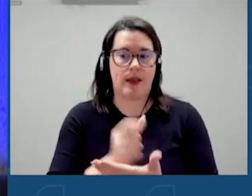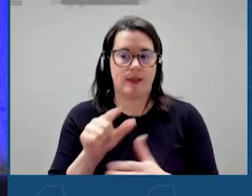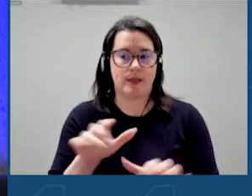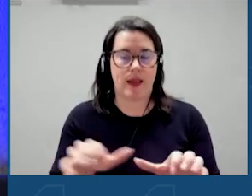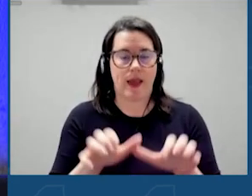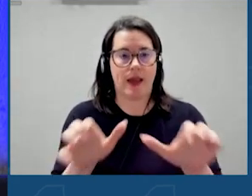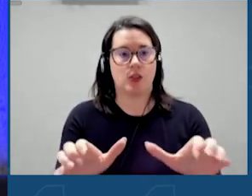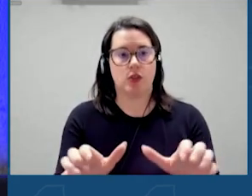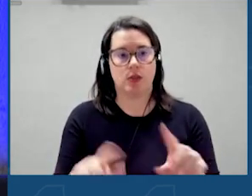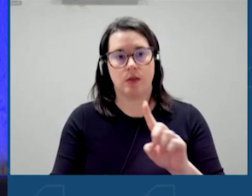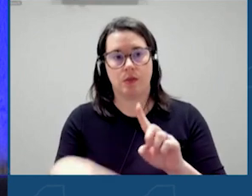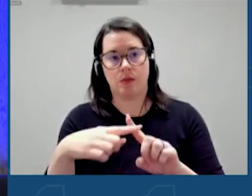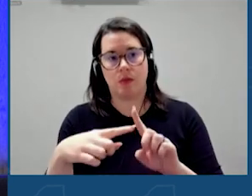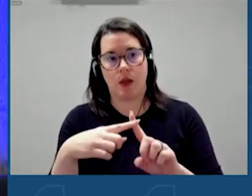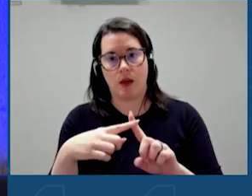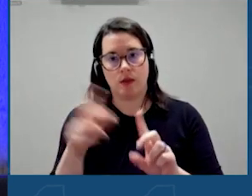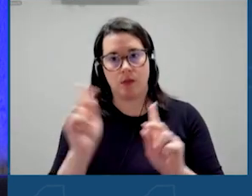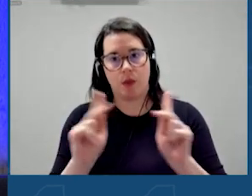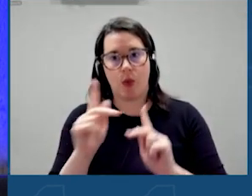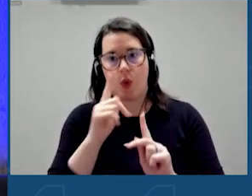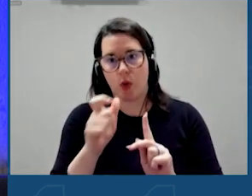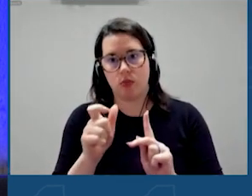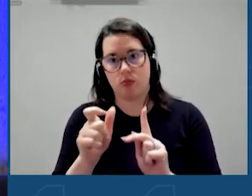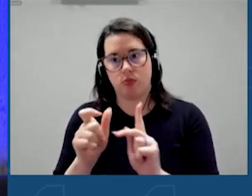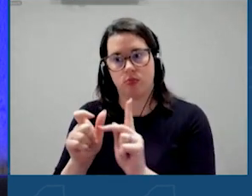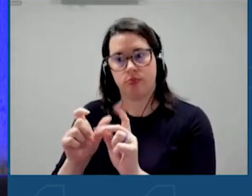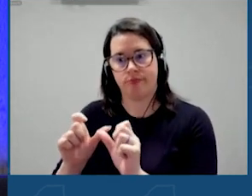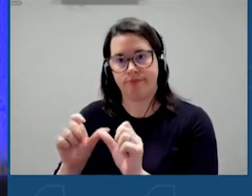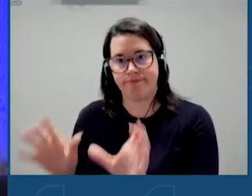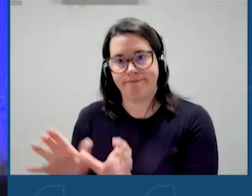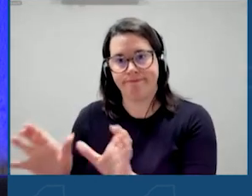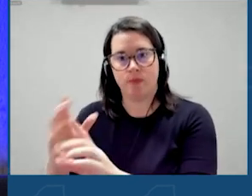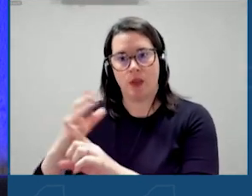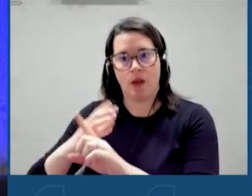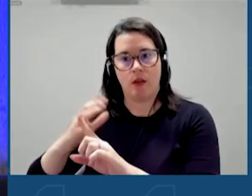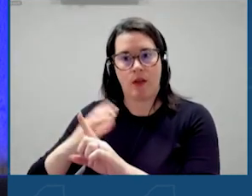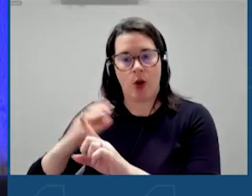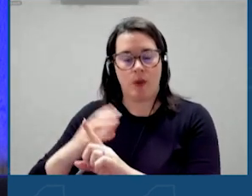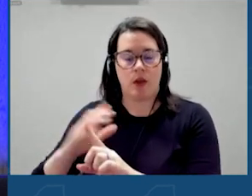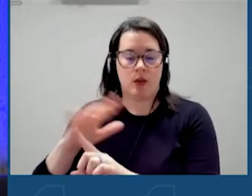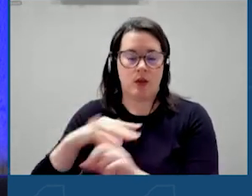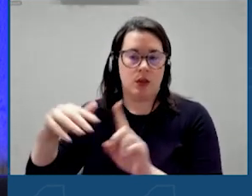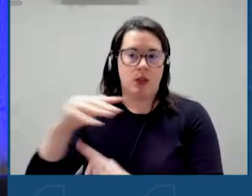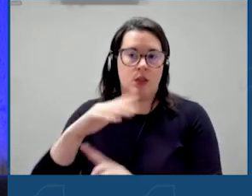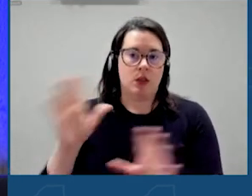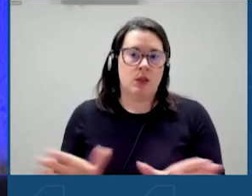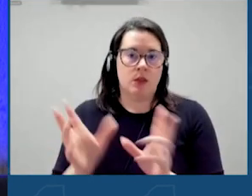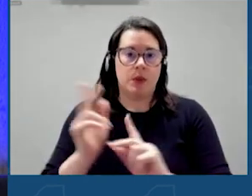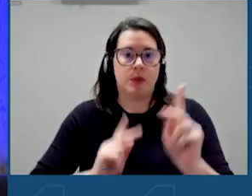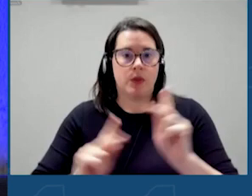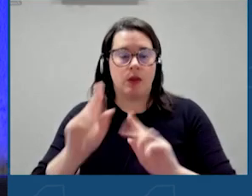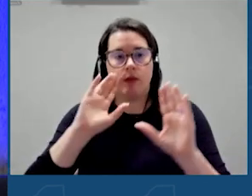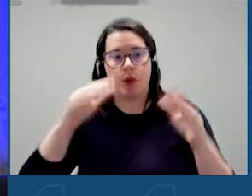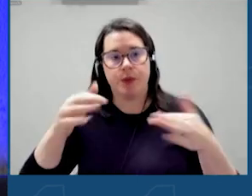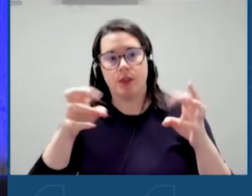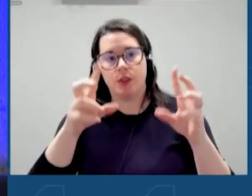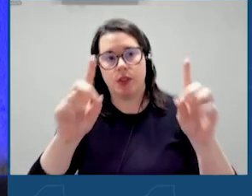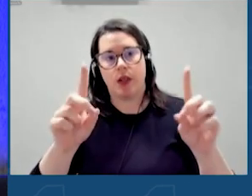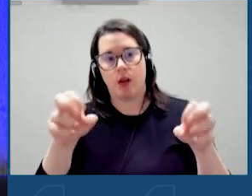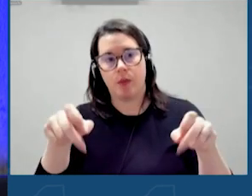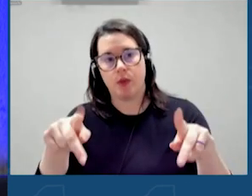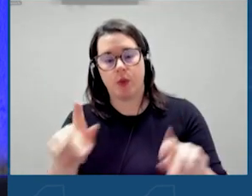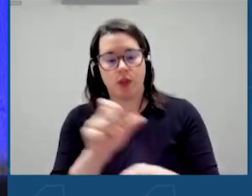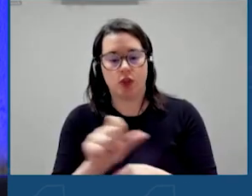our leaning hard into the environment and lifting people up and focusing on education and opportunity and job training, we do all